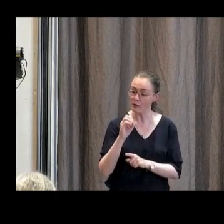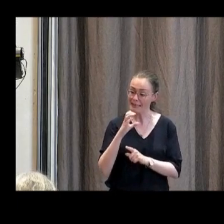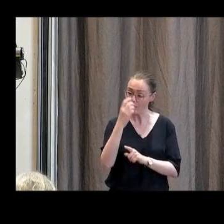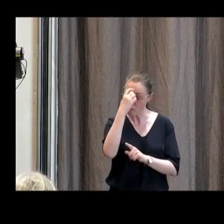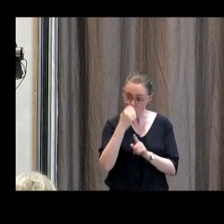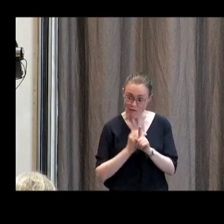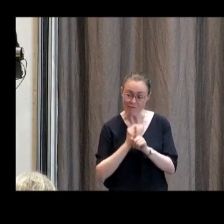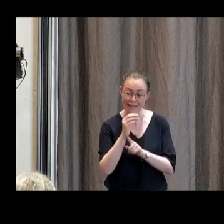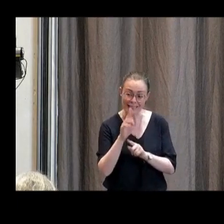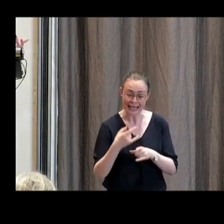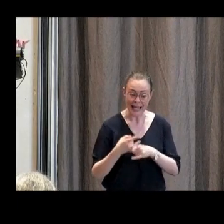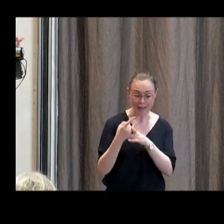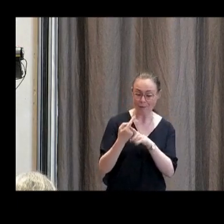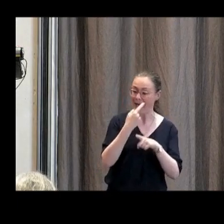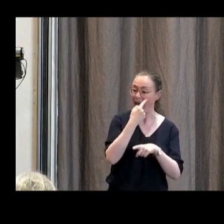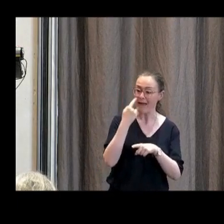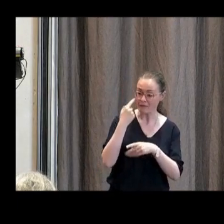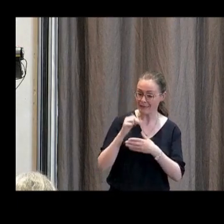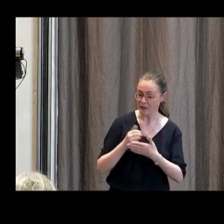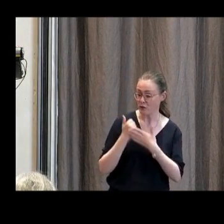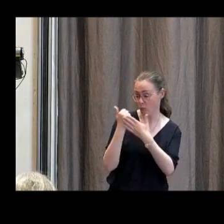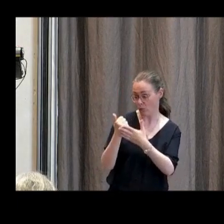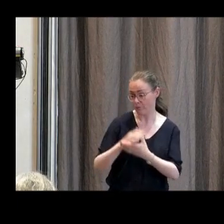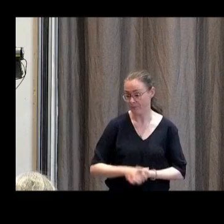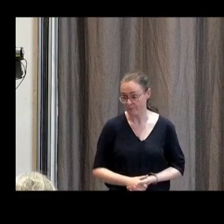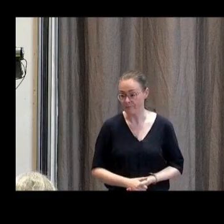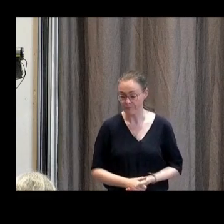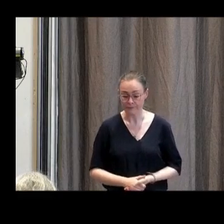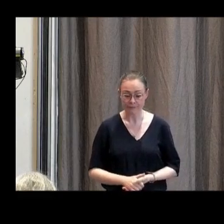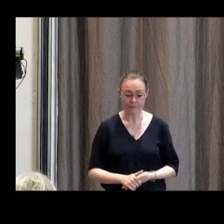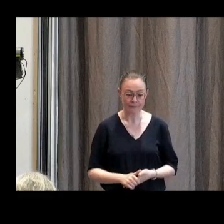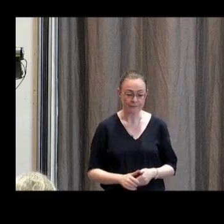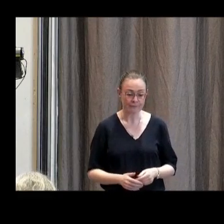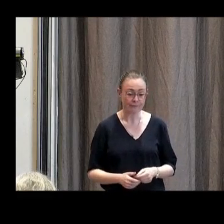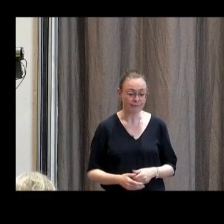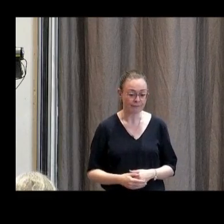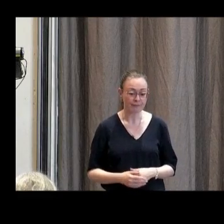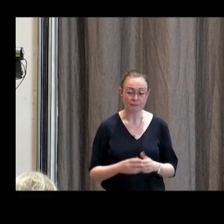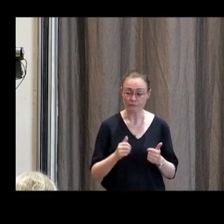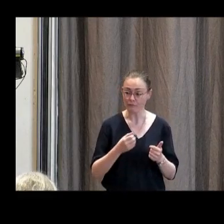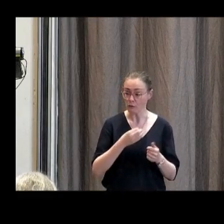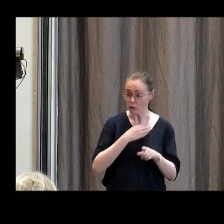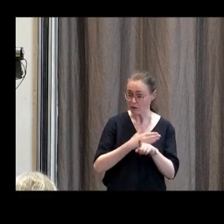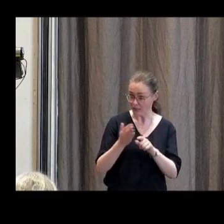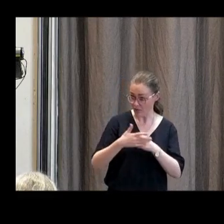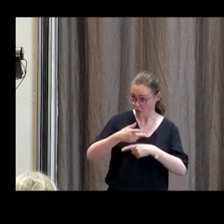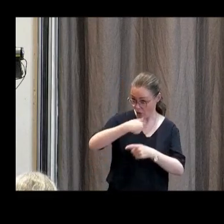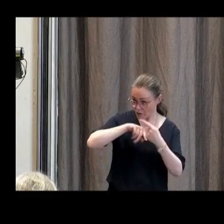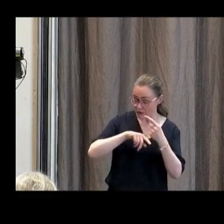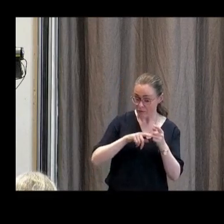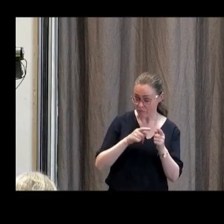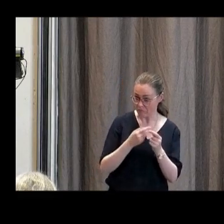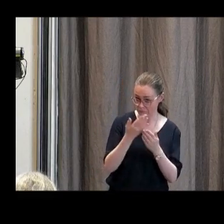help with evidence supporting this. So this is a good start for us, but we went to look